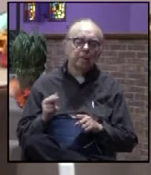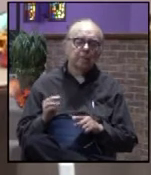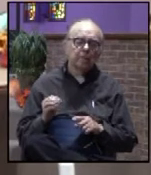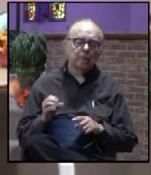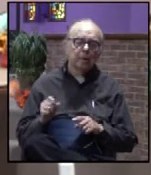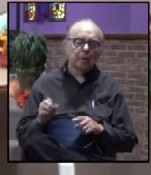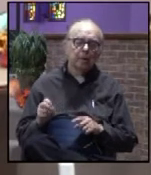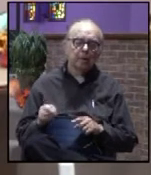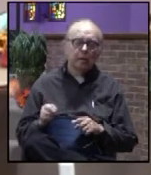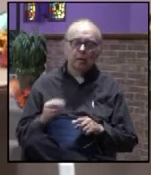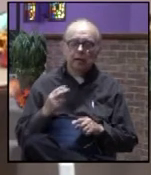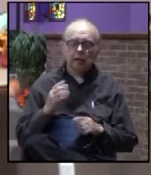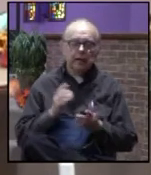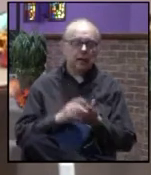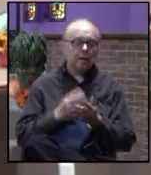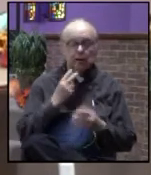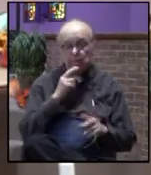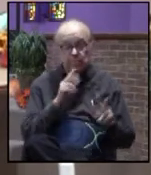And they just look at you like,